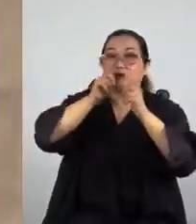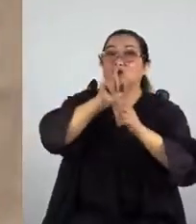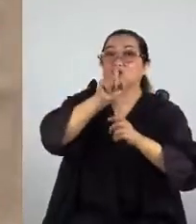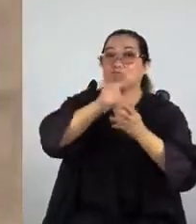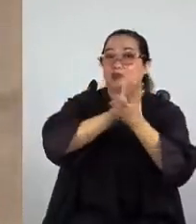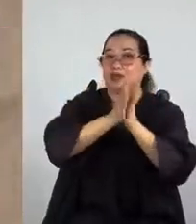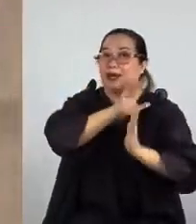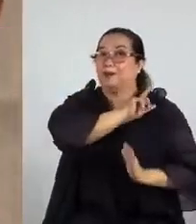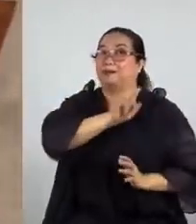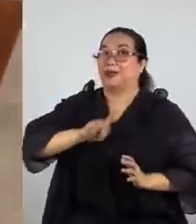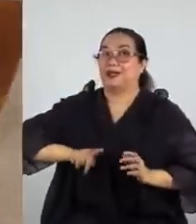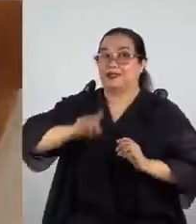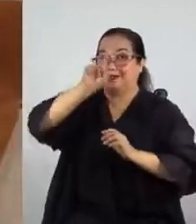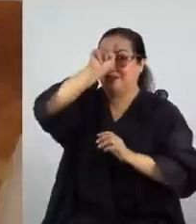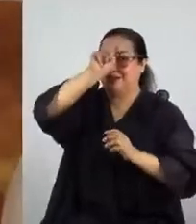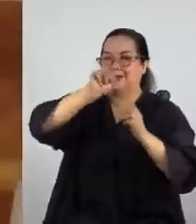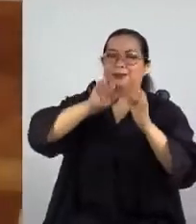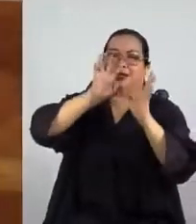forward to the reward.